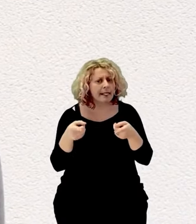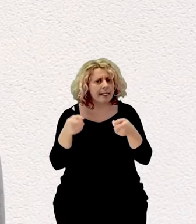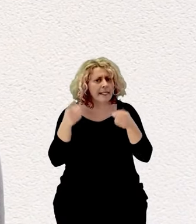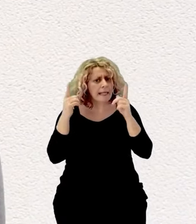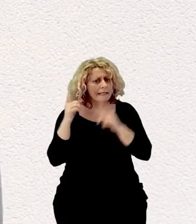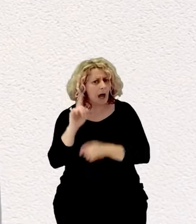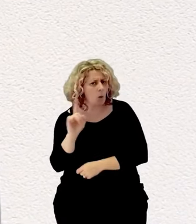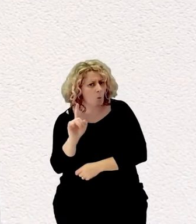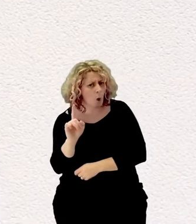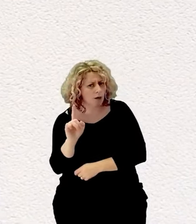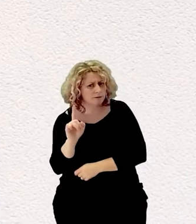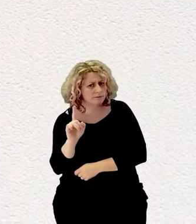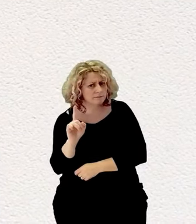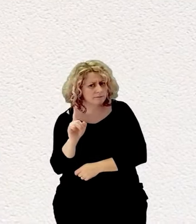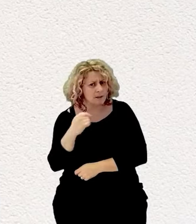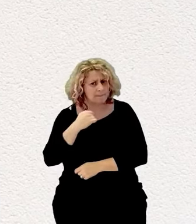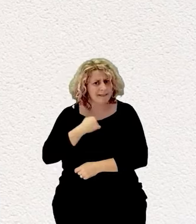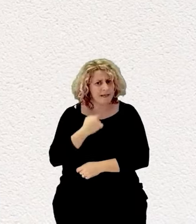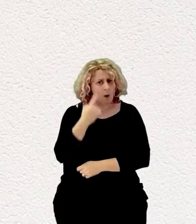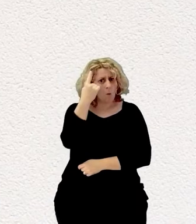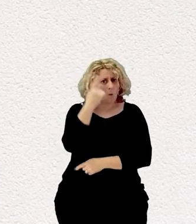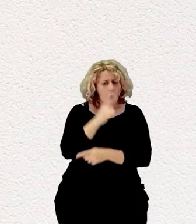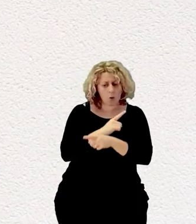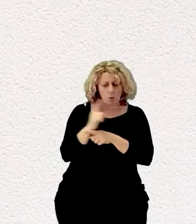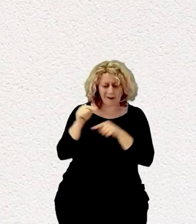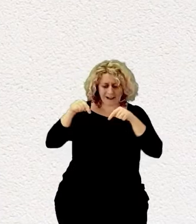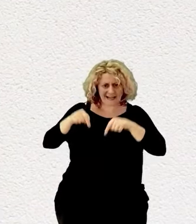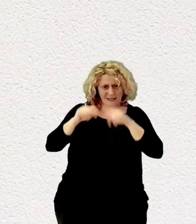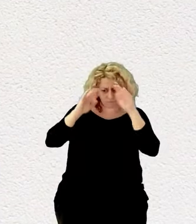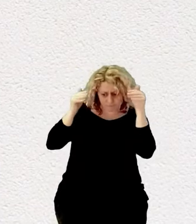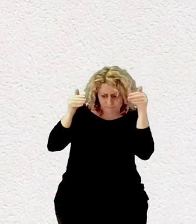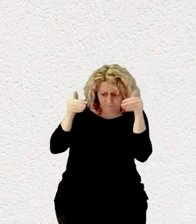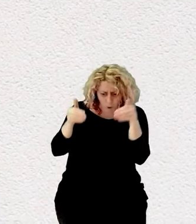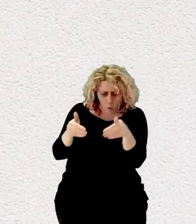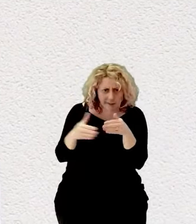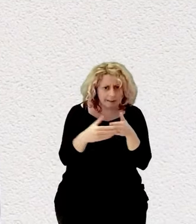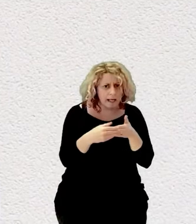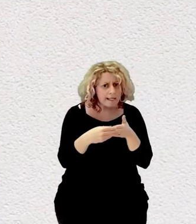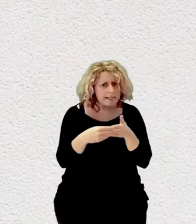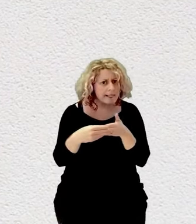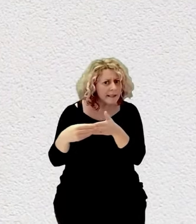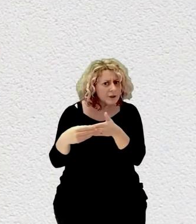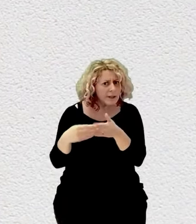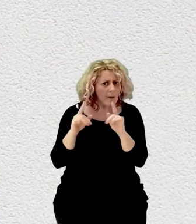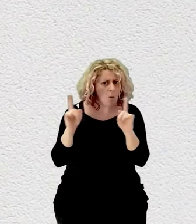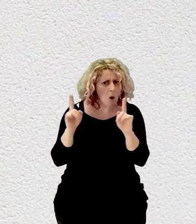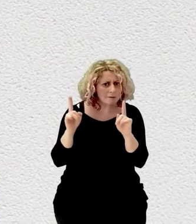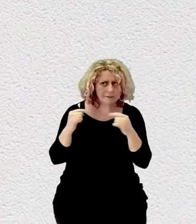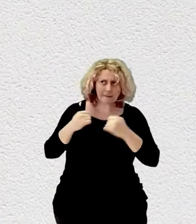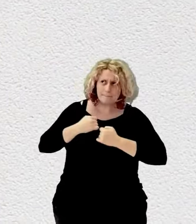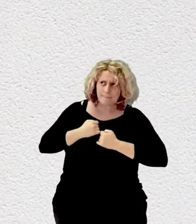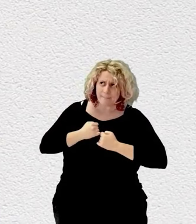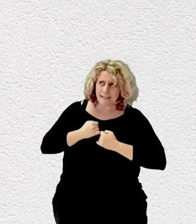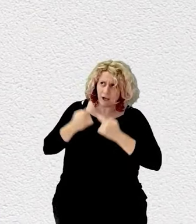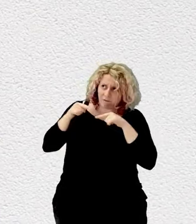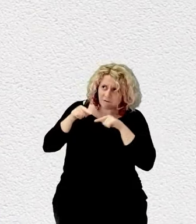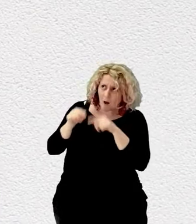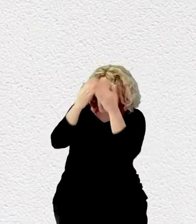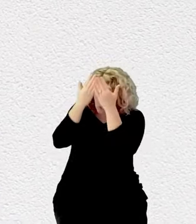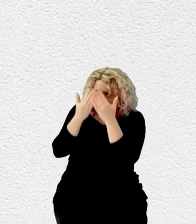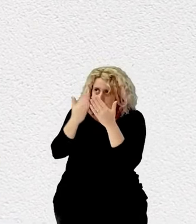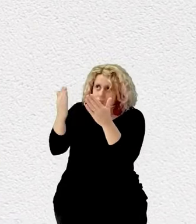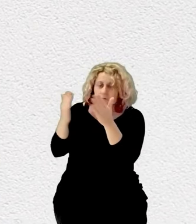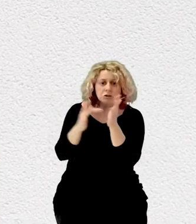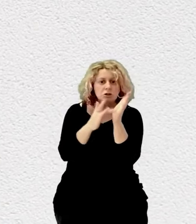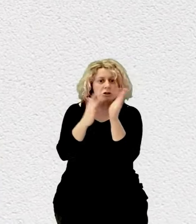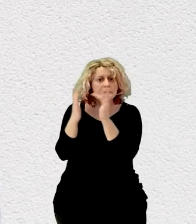time away from normal demands, thinking about leadership, but thinking about it especially from what leadership looks like as those who follow Jesus,